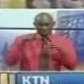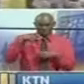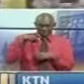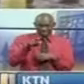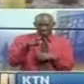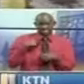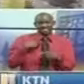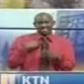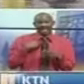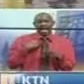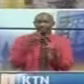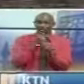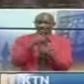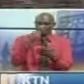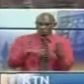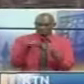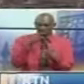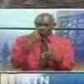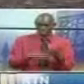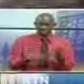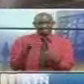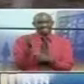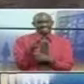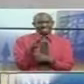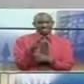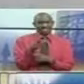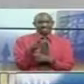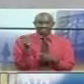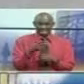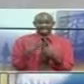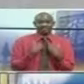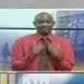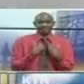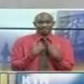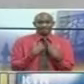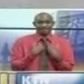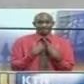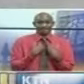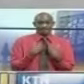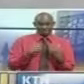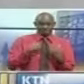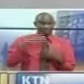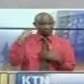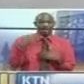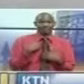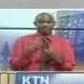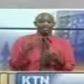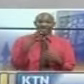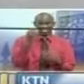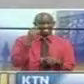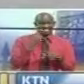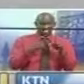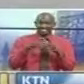Retirement Association, a third of one's previous salary is too little. Maybe because I tried long ago, 30 years